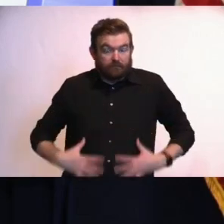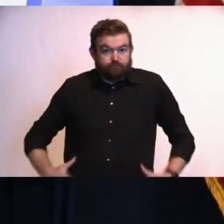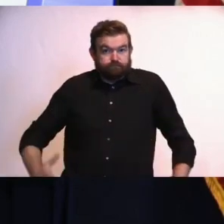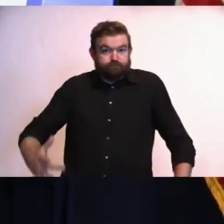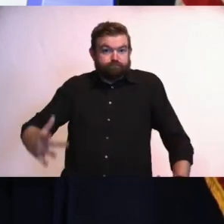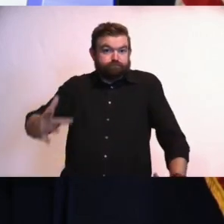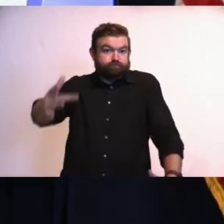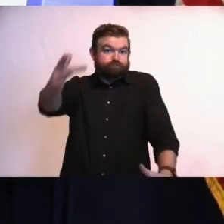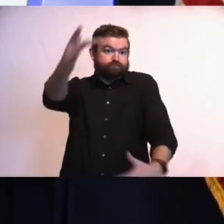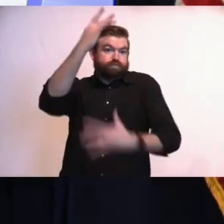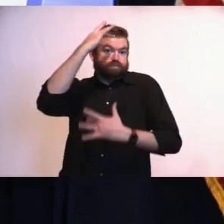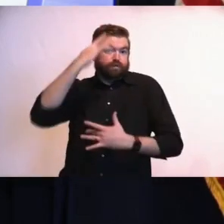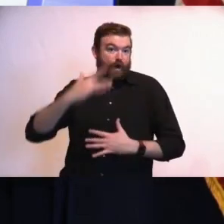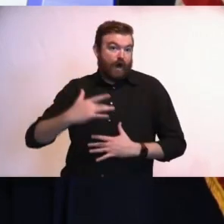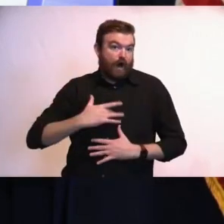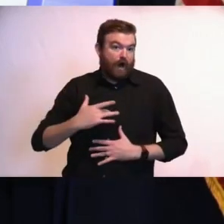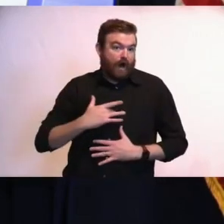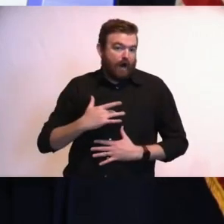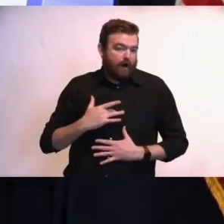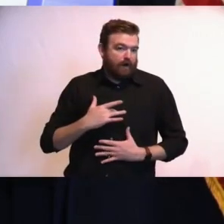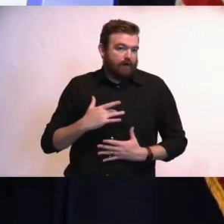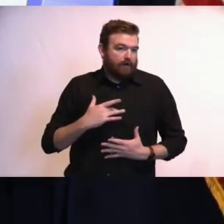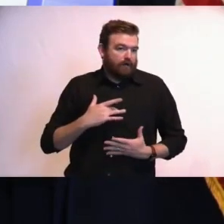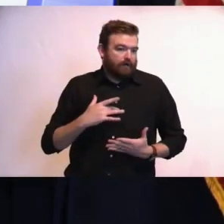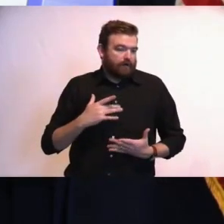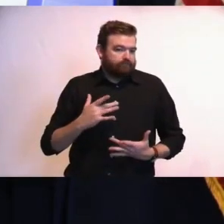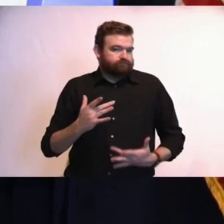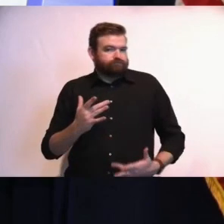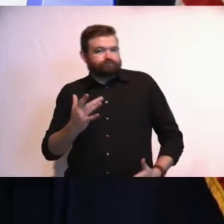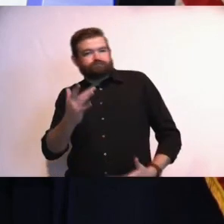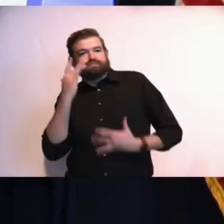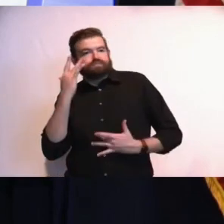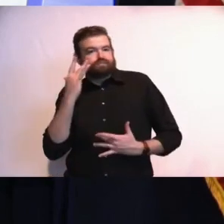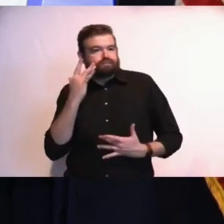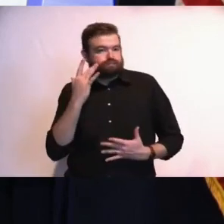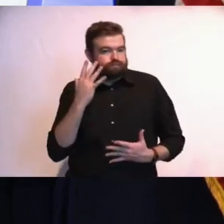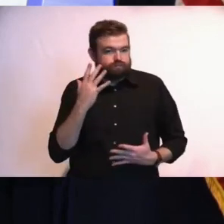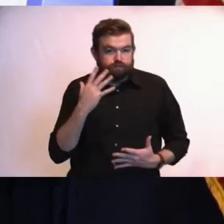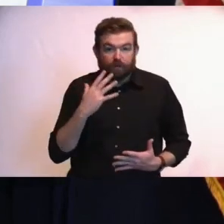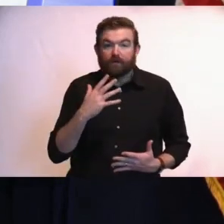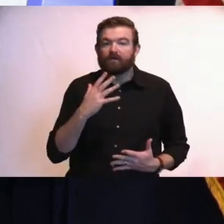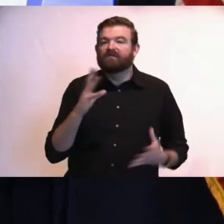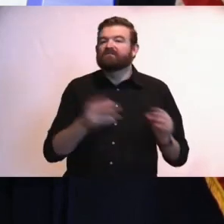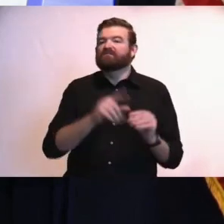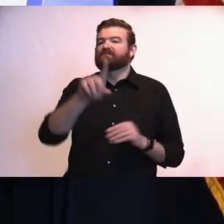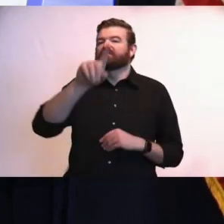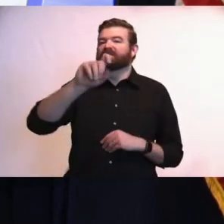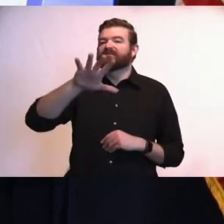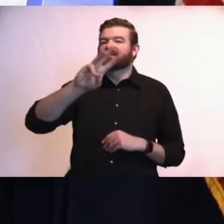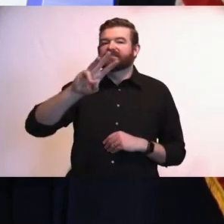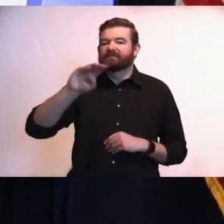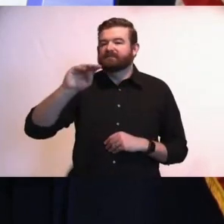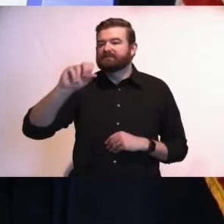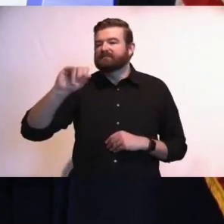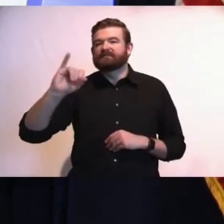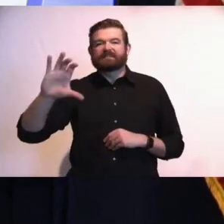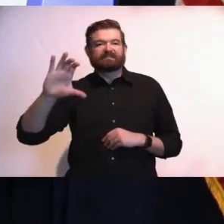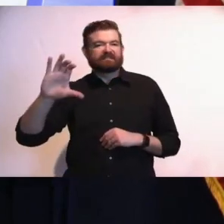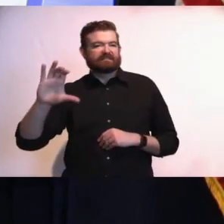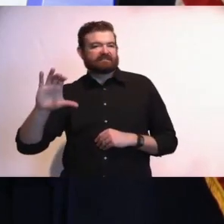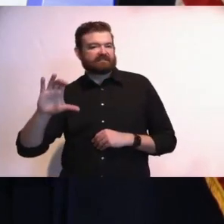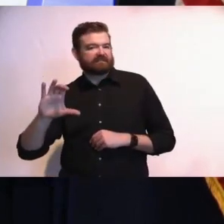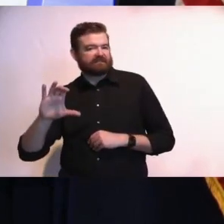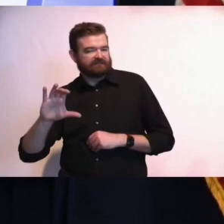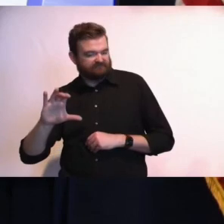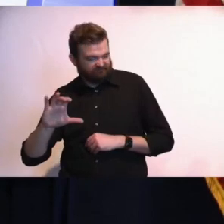inflammation. There's been a total of 156 cases of MIS-C here in New Jersey.